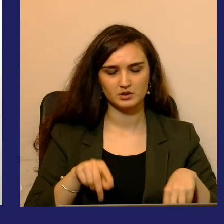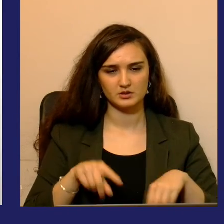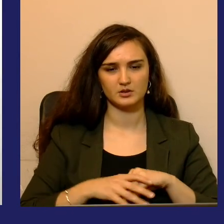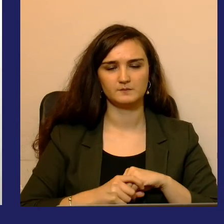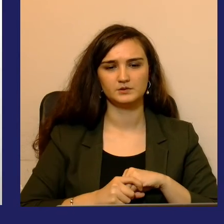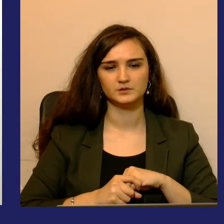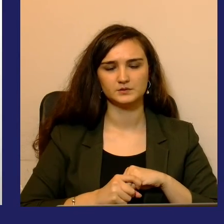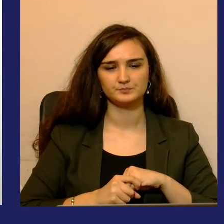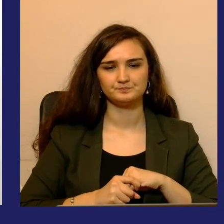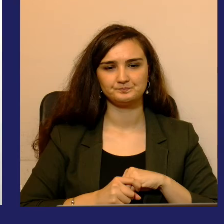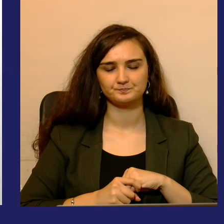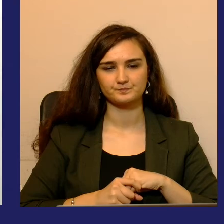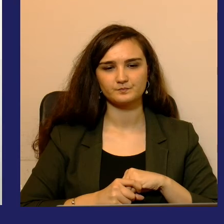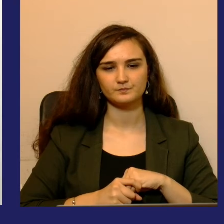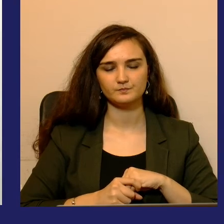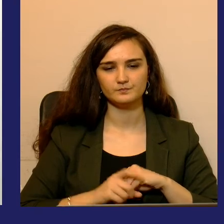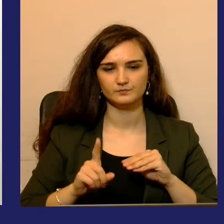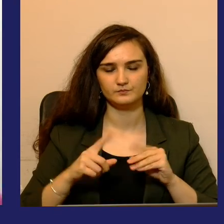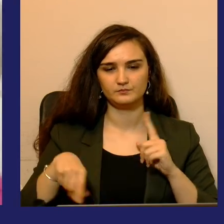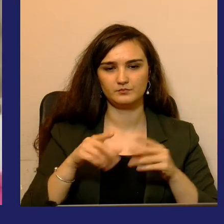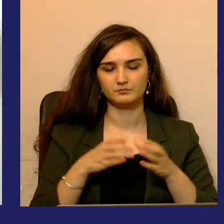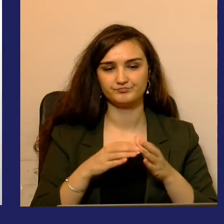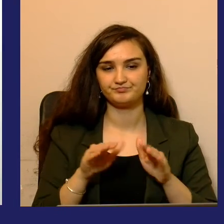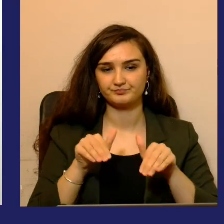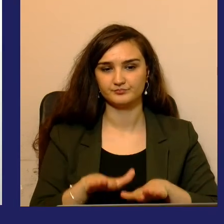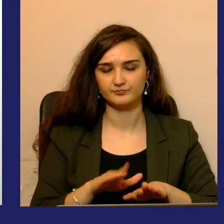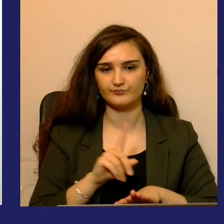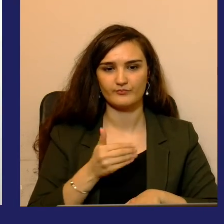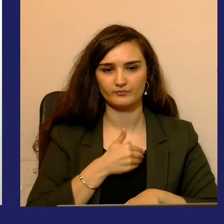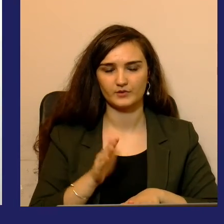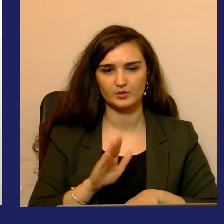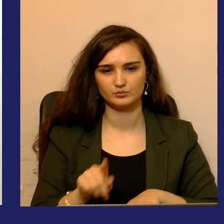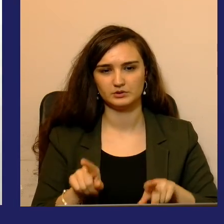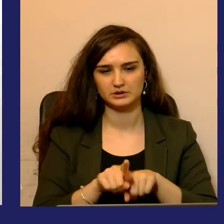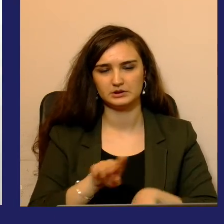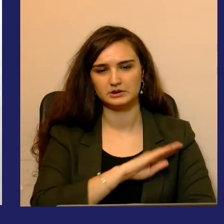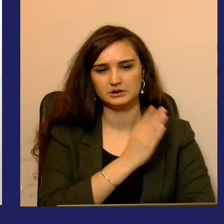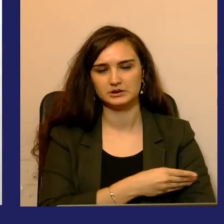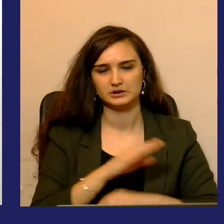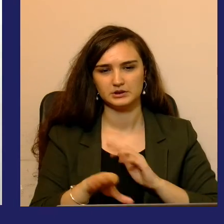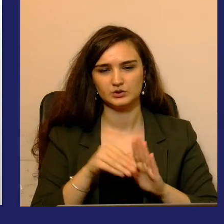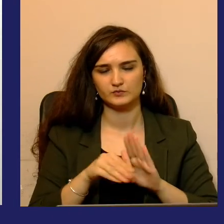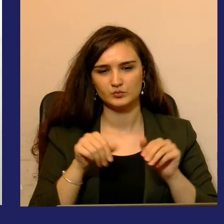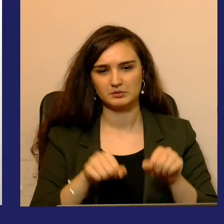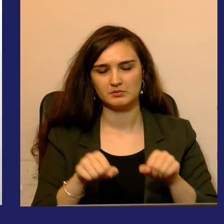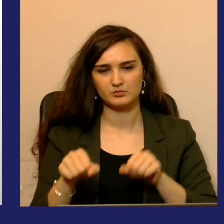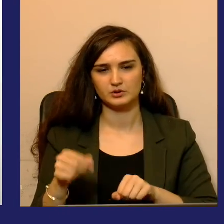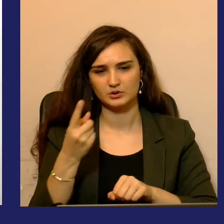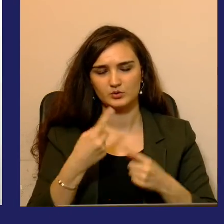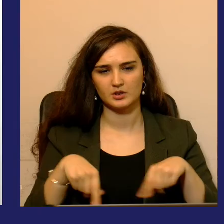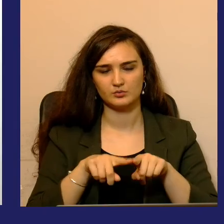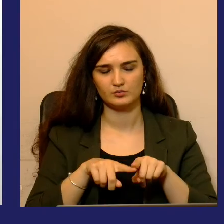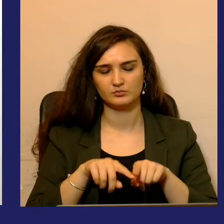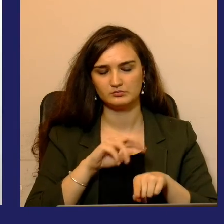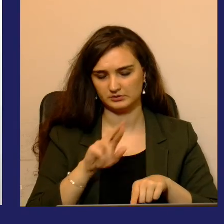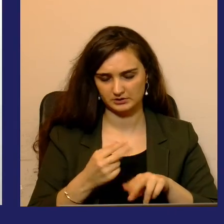decided they couldn't afford and they did not want a strong electoral authority any longer. And this began the downfall.